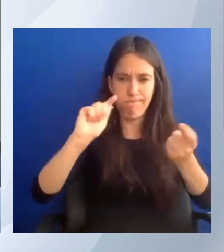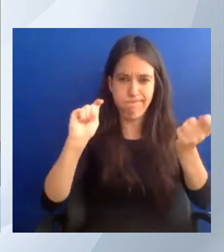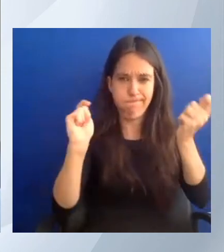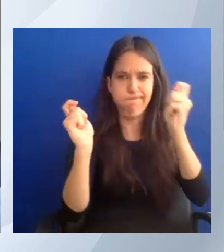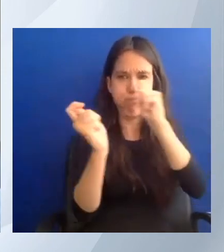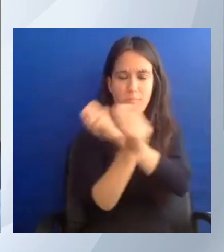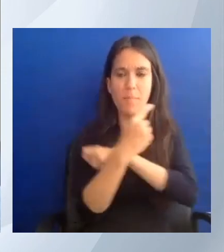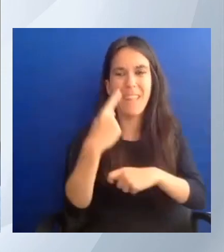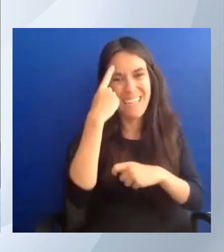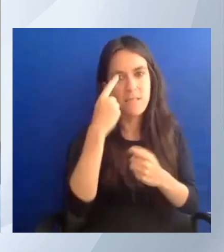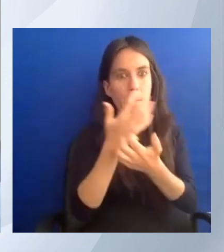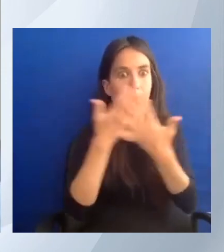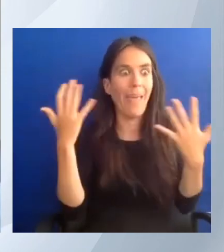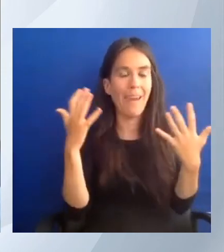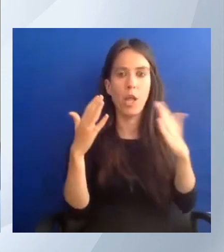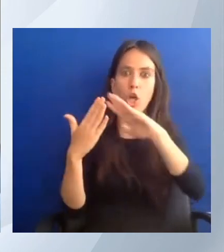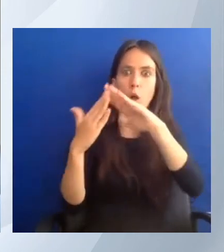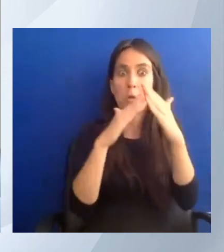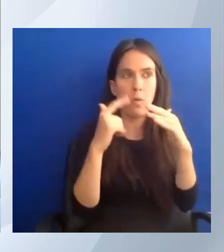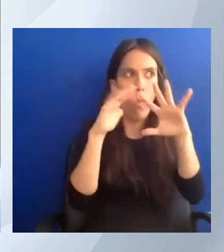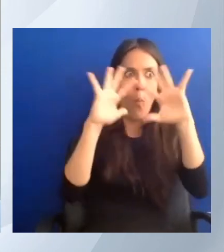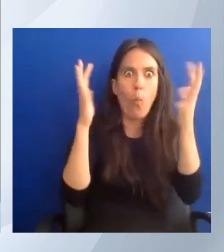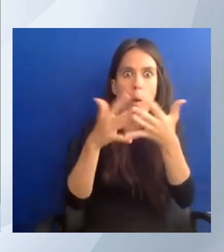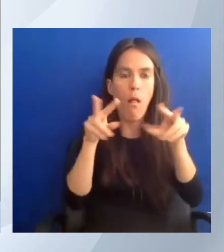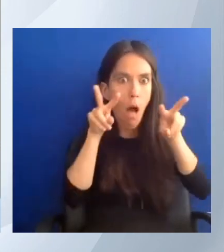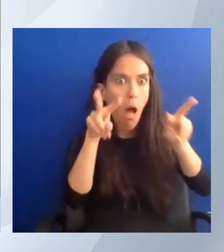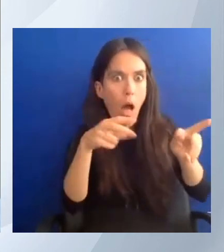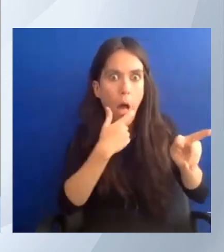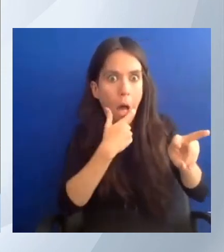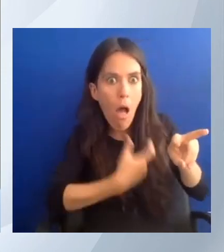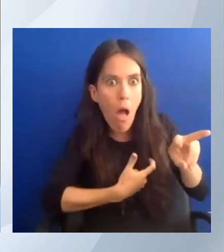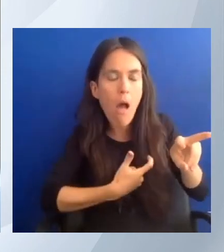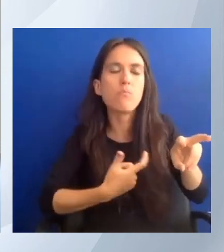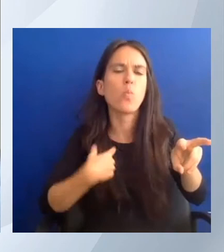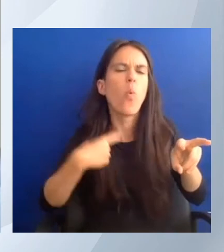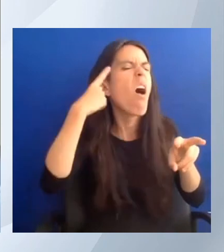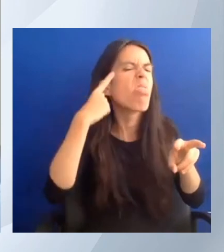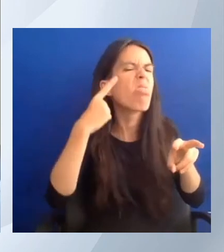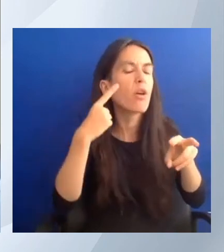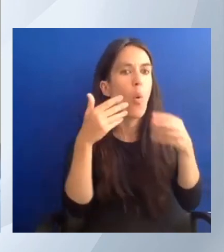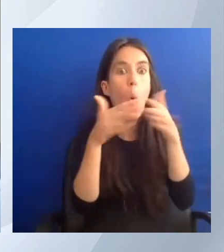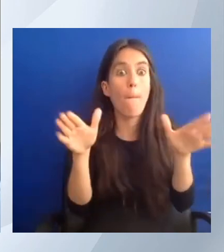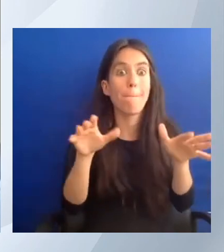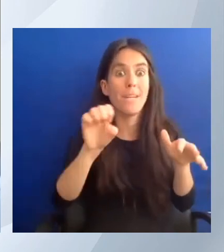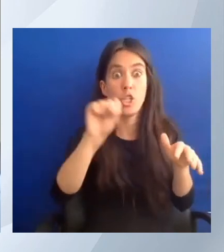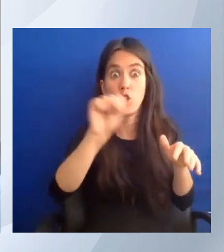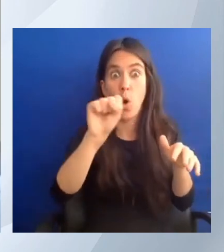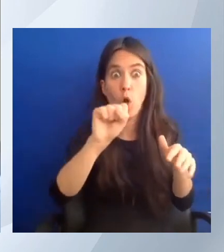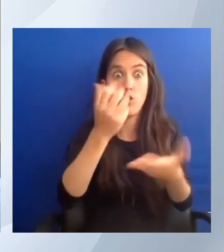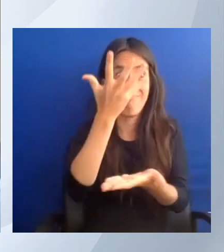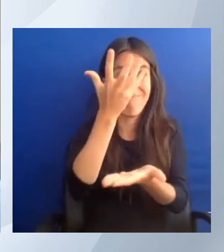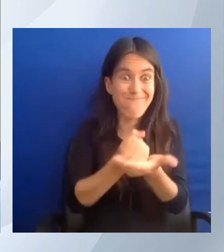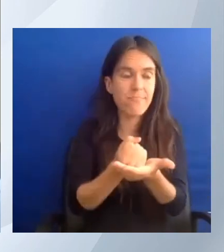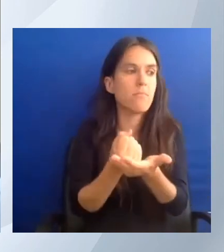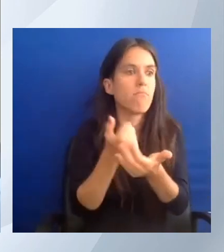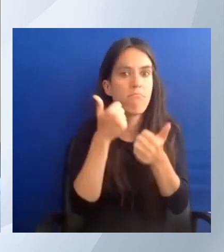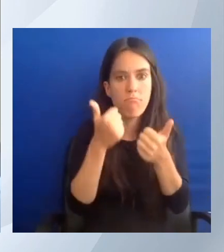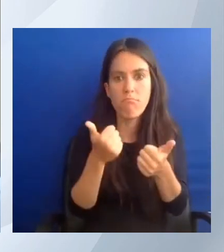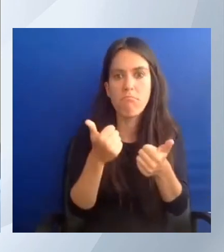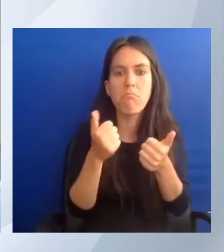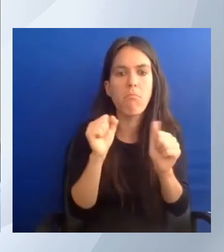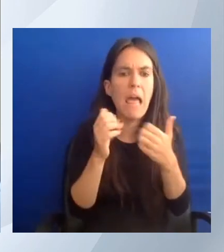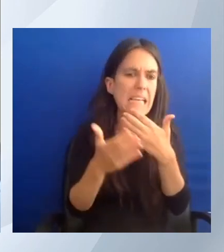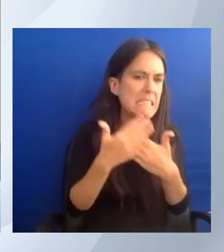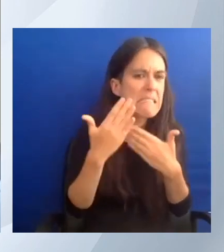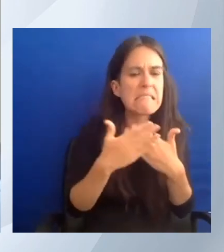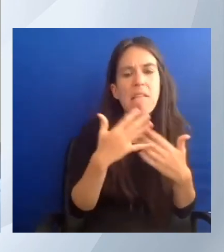and all over the world, it's pretty amazing. Yeah. And this is open source, give you all facility to take it, some part of it